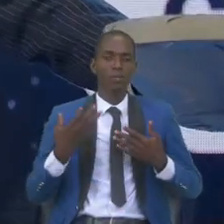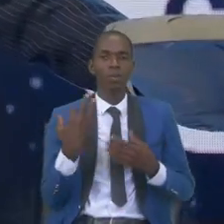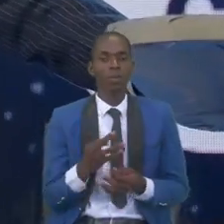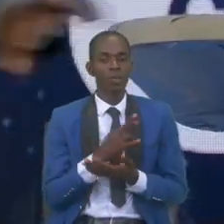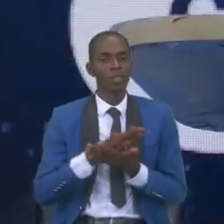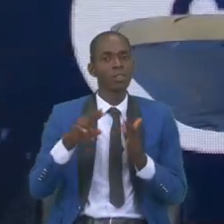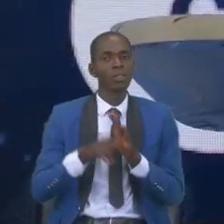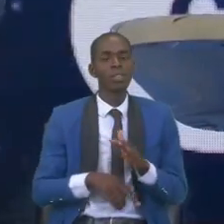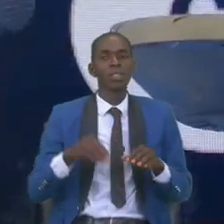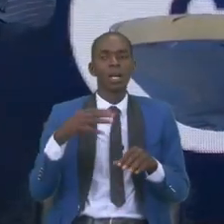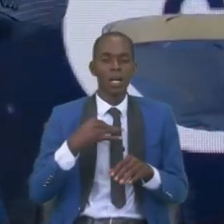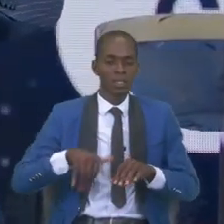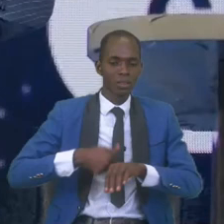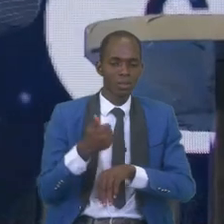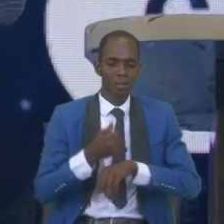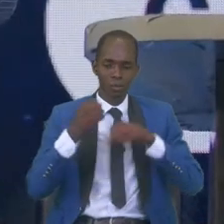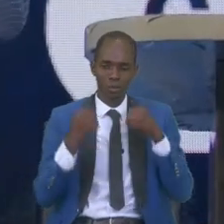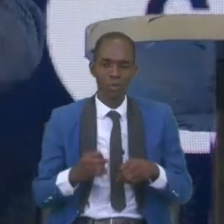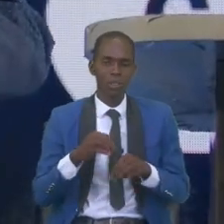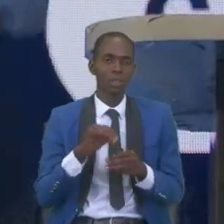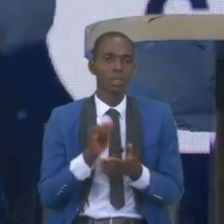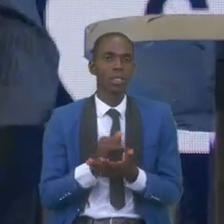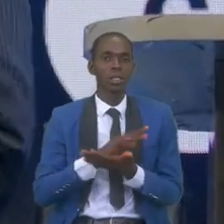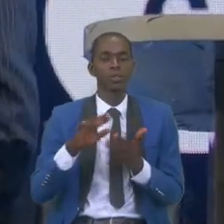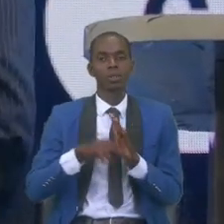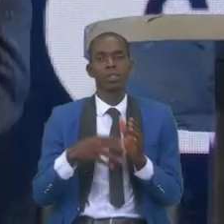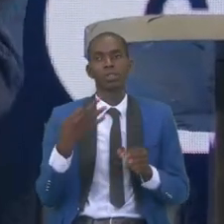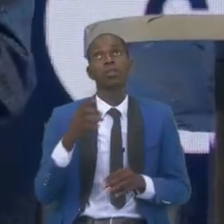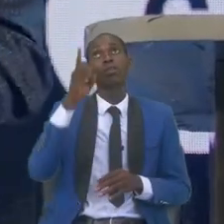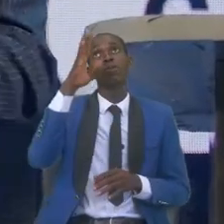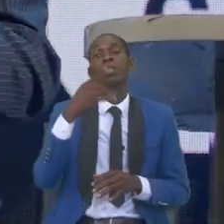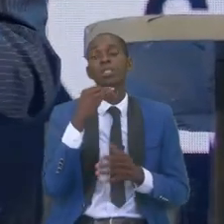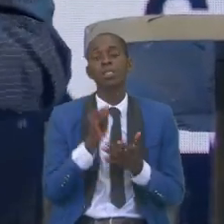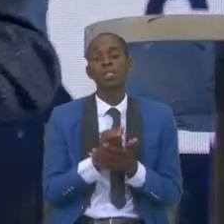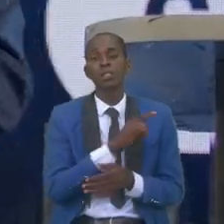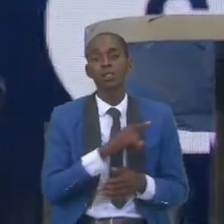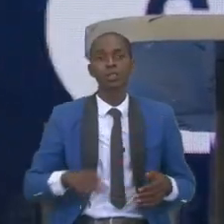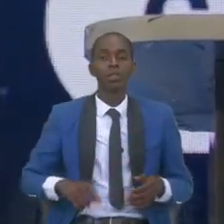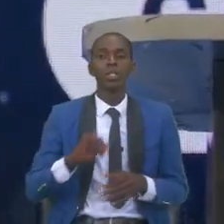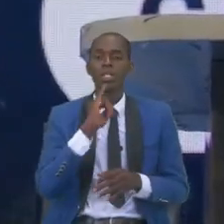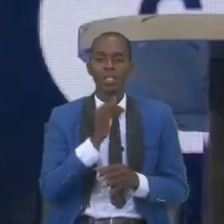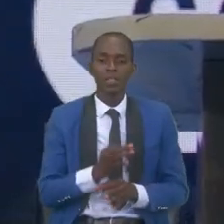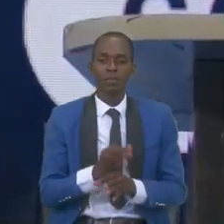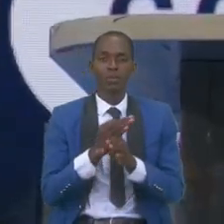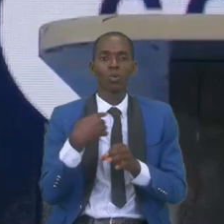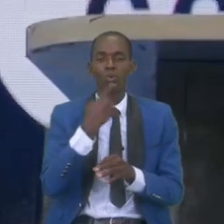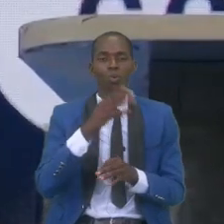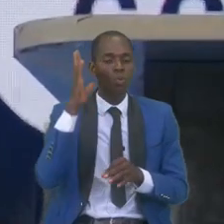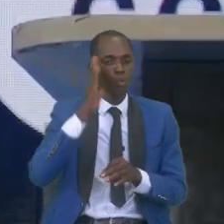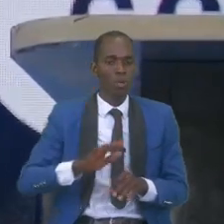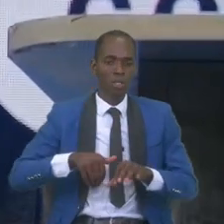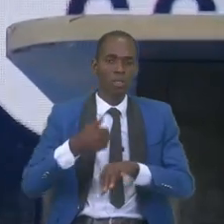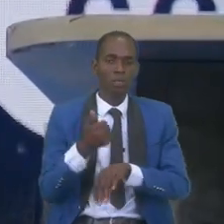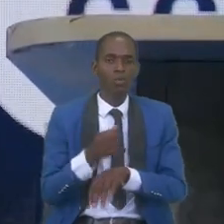the righteousness of God. It says, but the Lord is faithful, who shall establish you and keep you